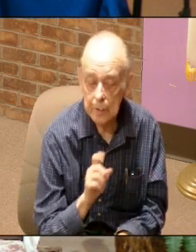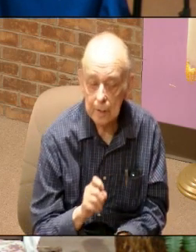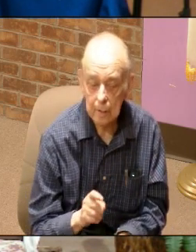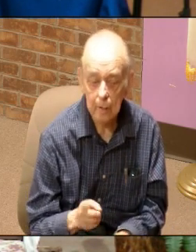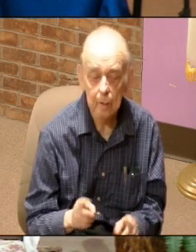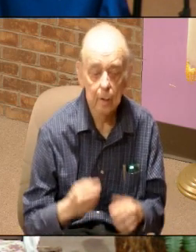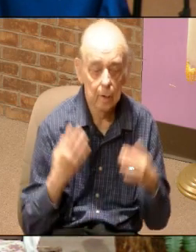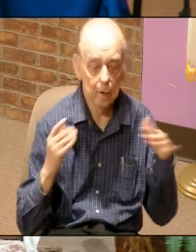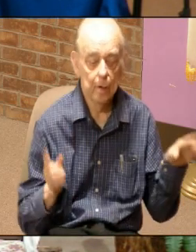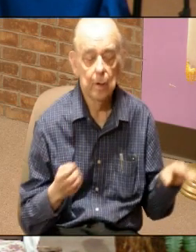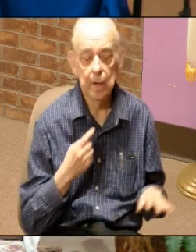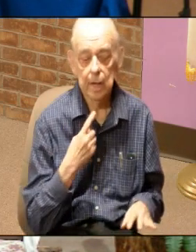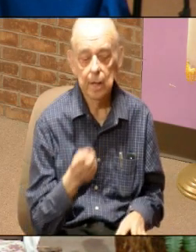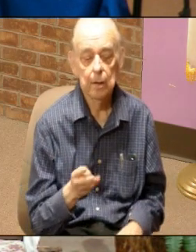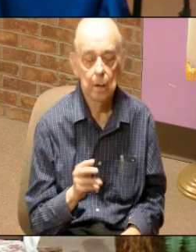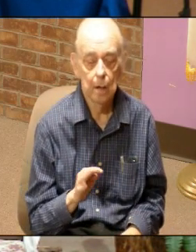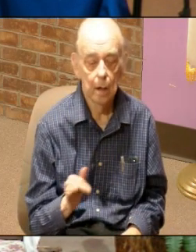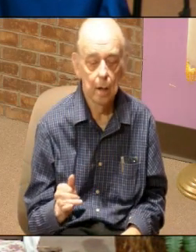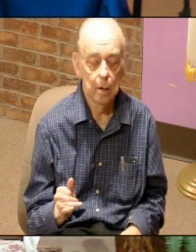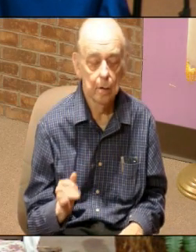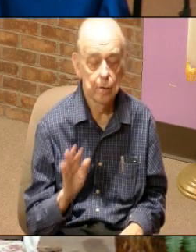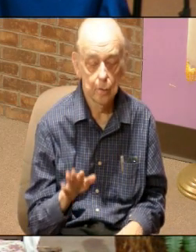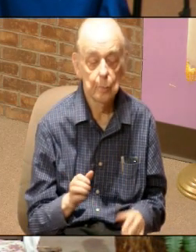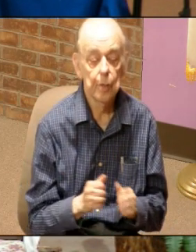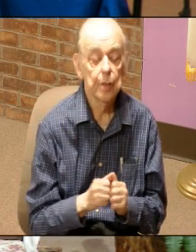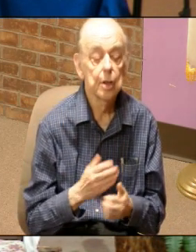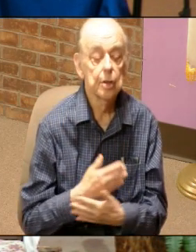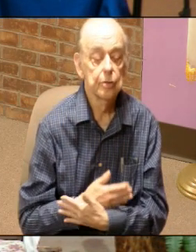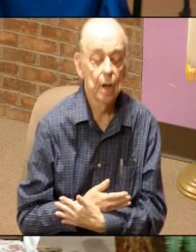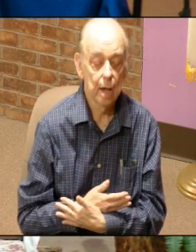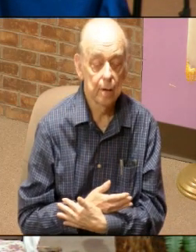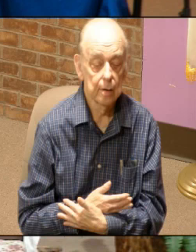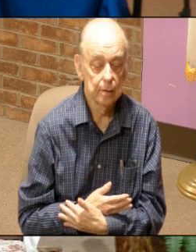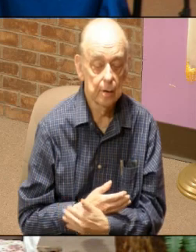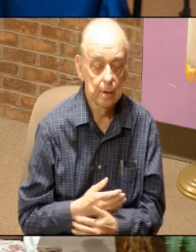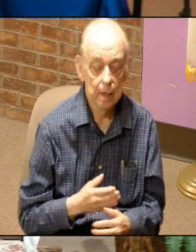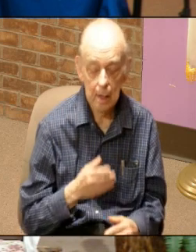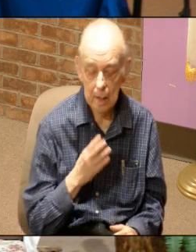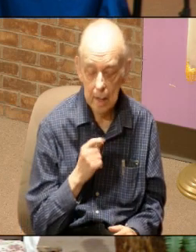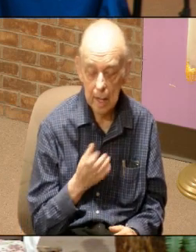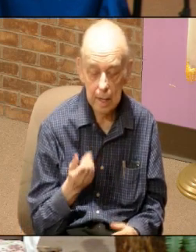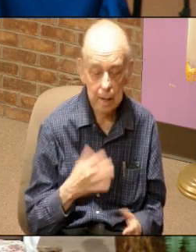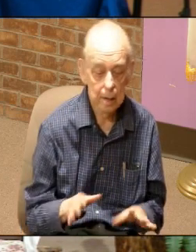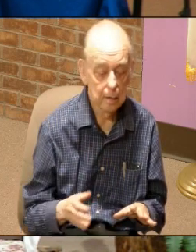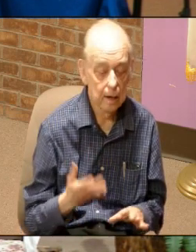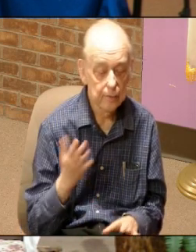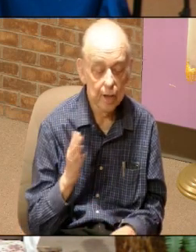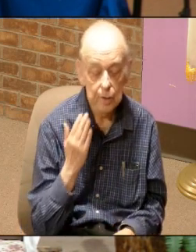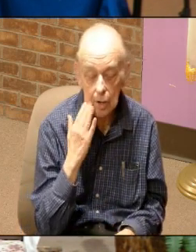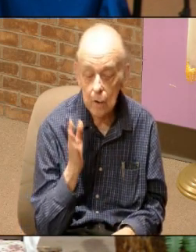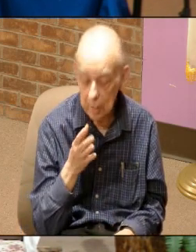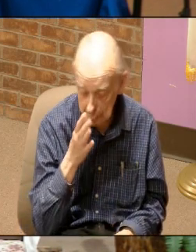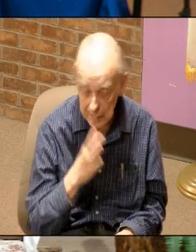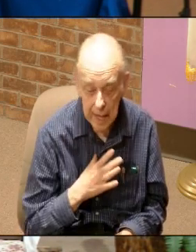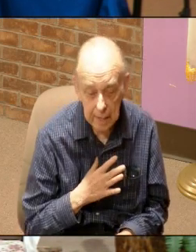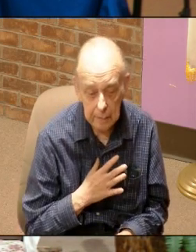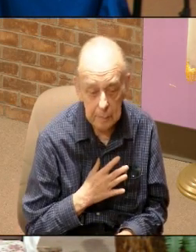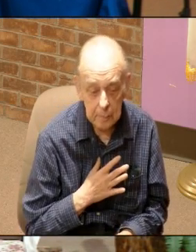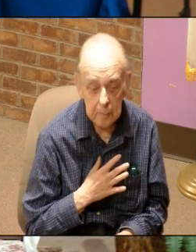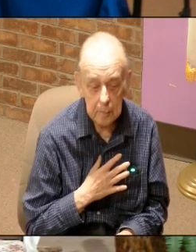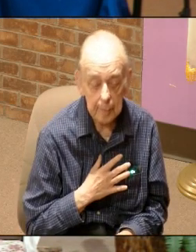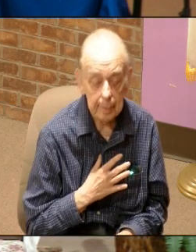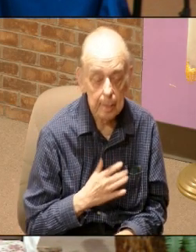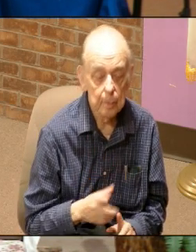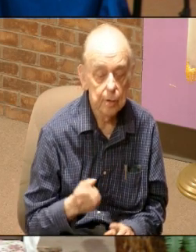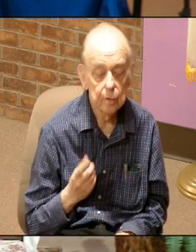When the angel tells Mary that you're with child, and she says, how can this be? I've never known a man. But don't you